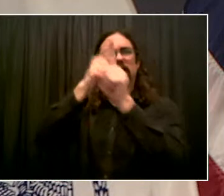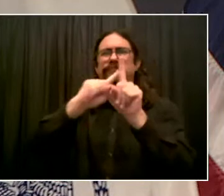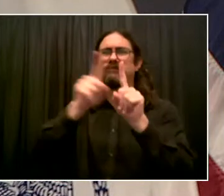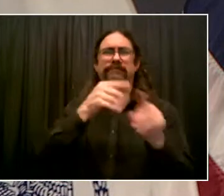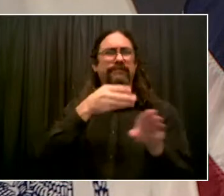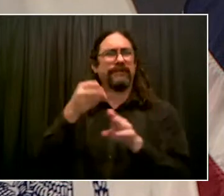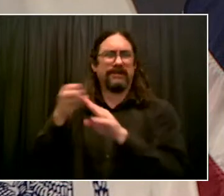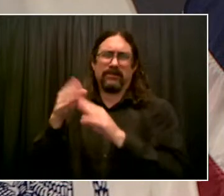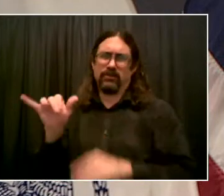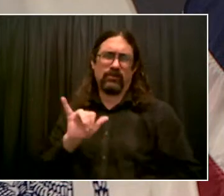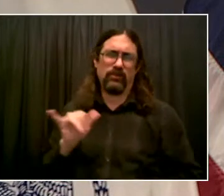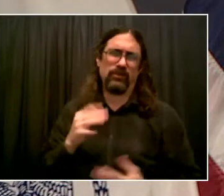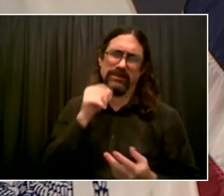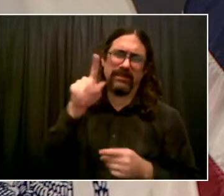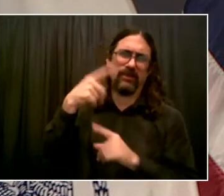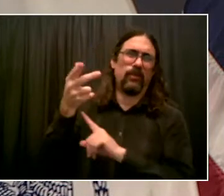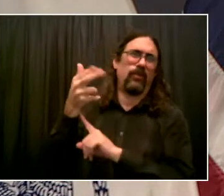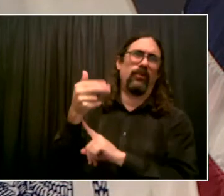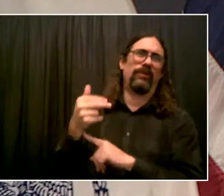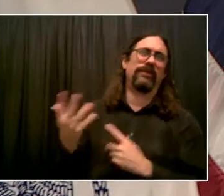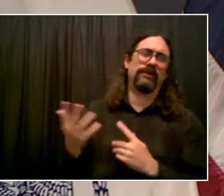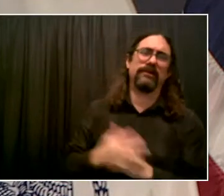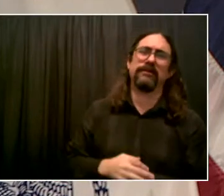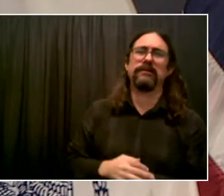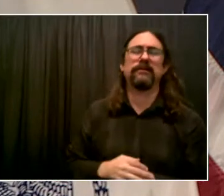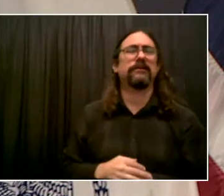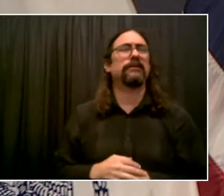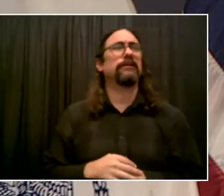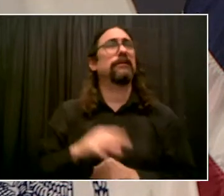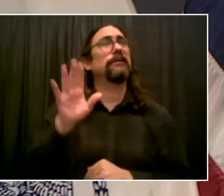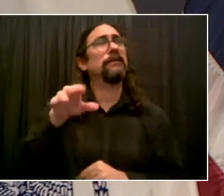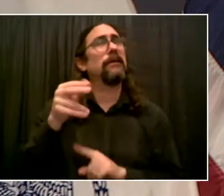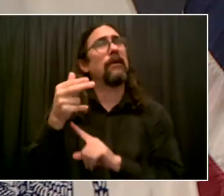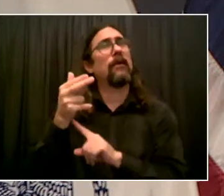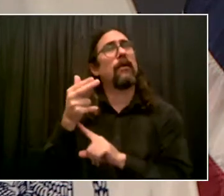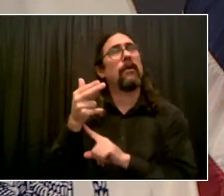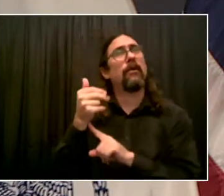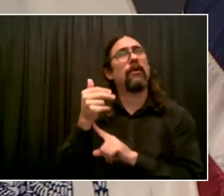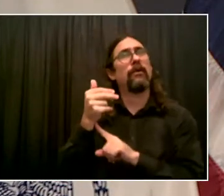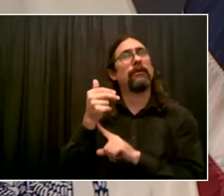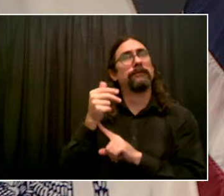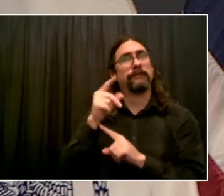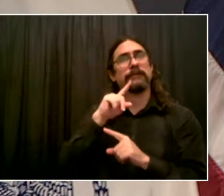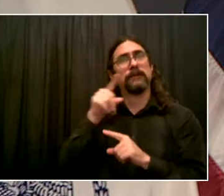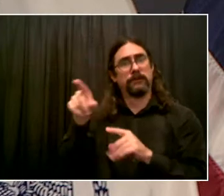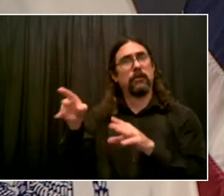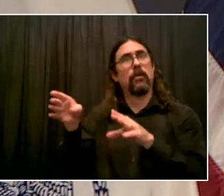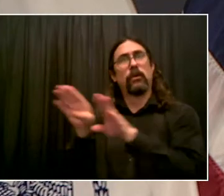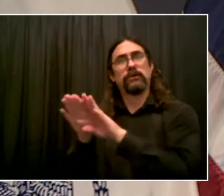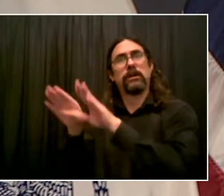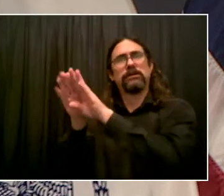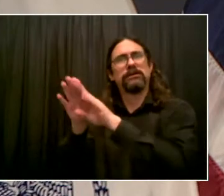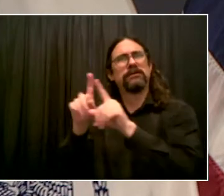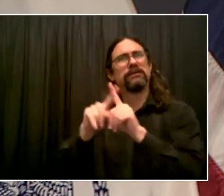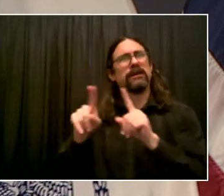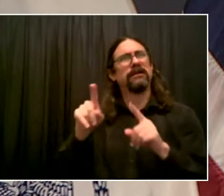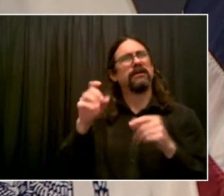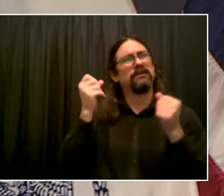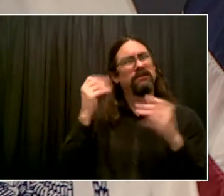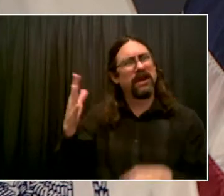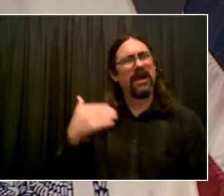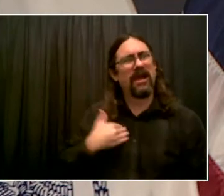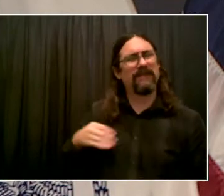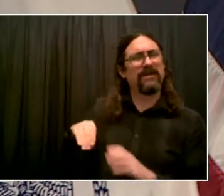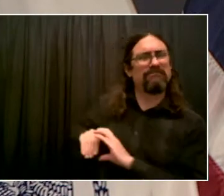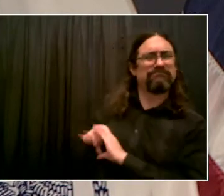cash lying around so they can afford to pay $15,000 to each worker? I don't know each hotel's finances or